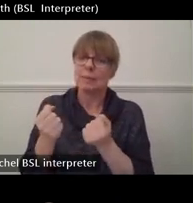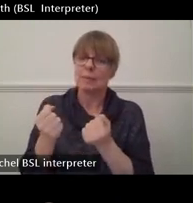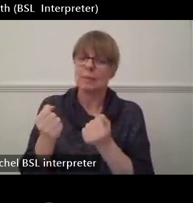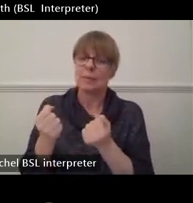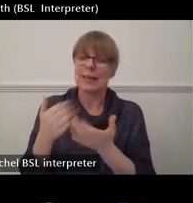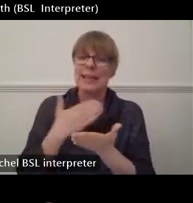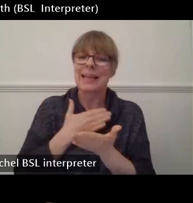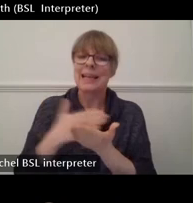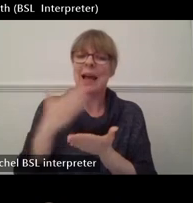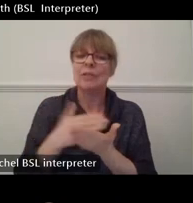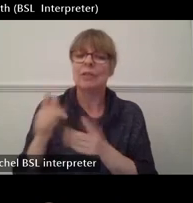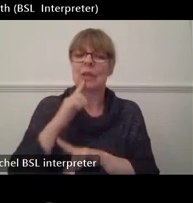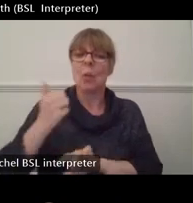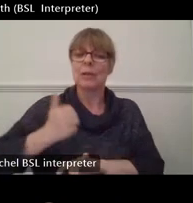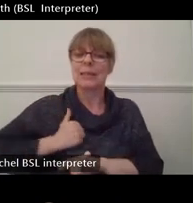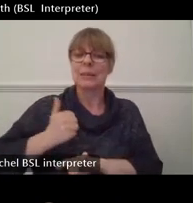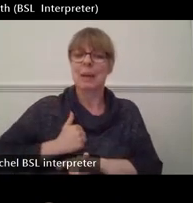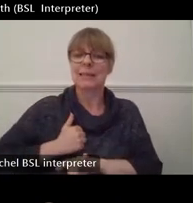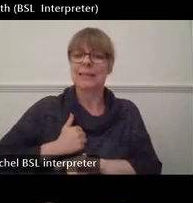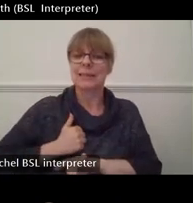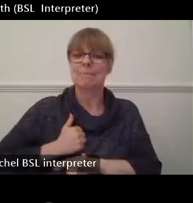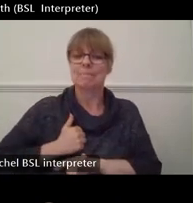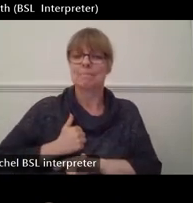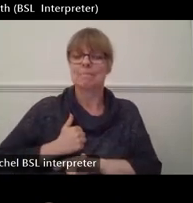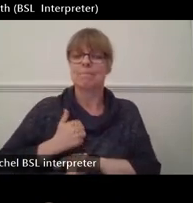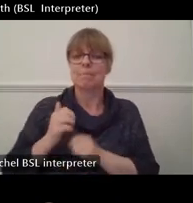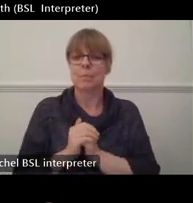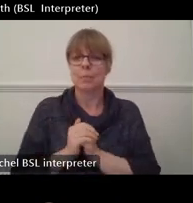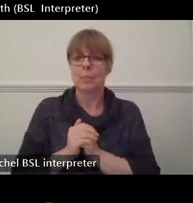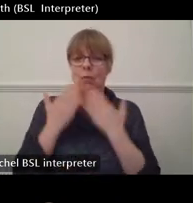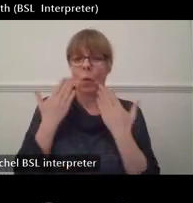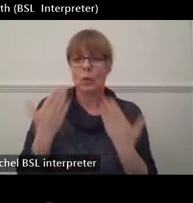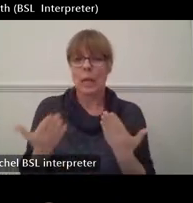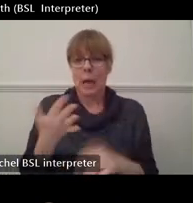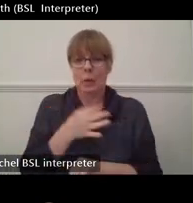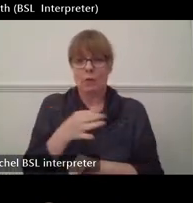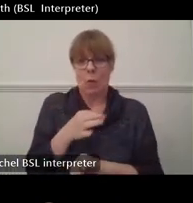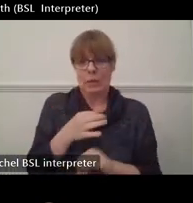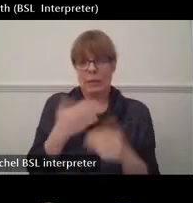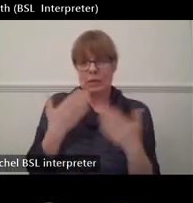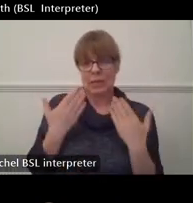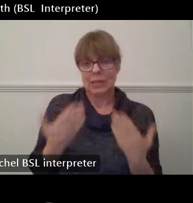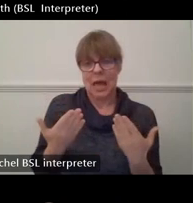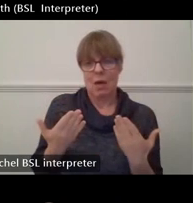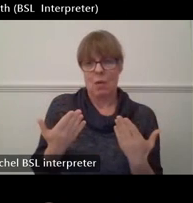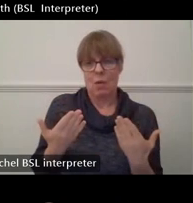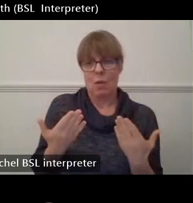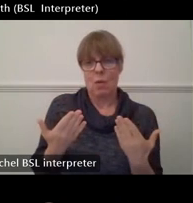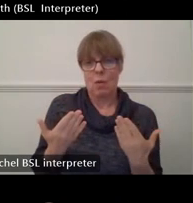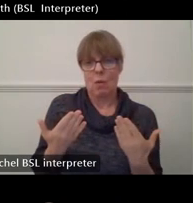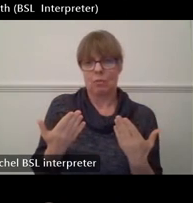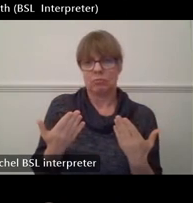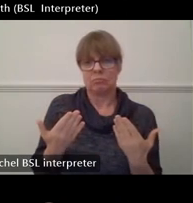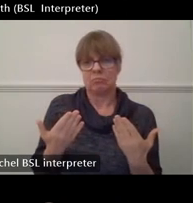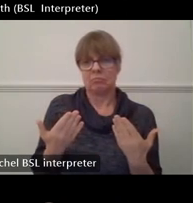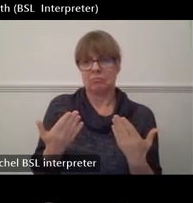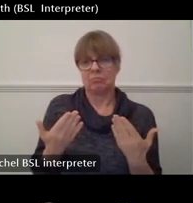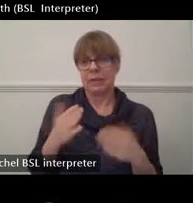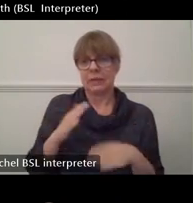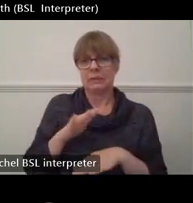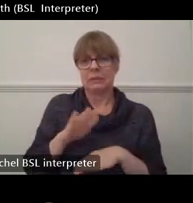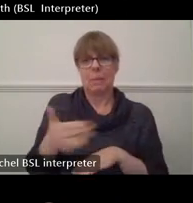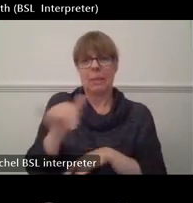expected and what they can get. That now, if you're volunteering, and if any volunteering from any organization,